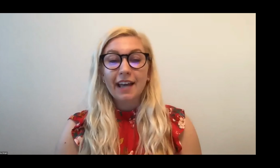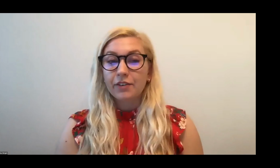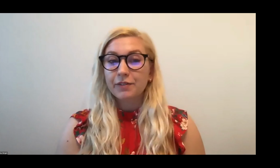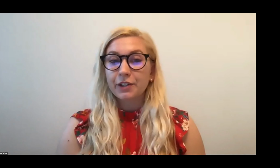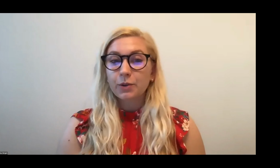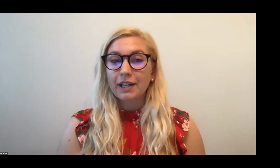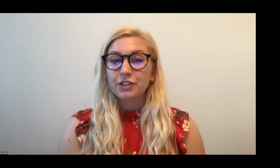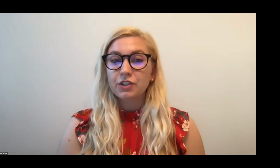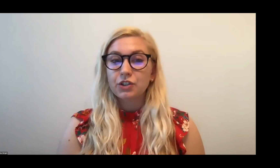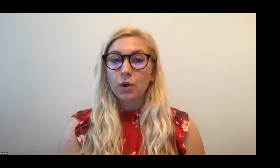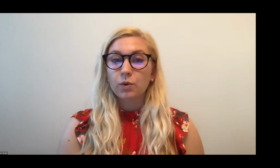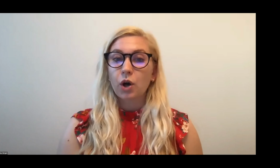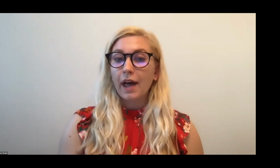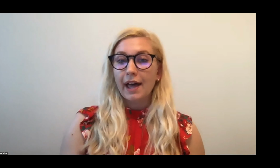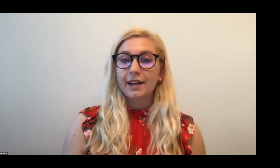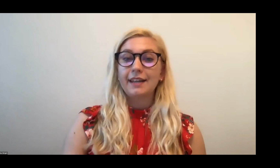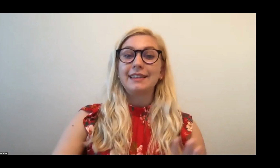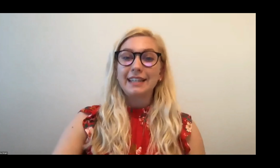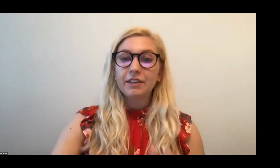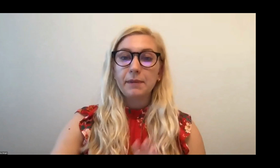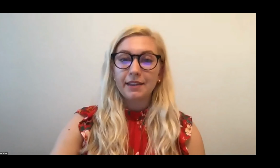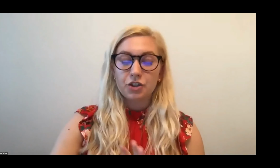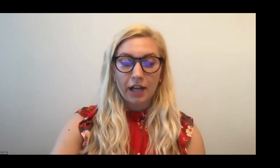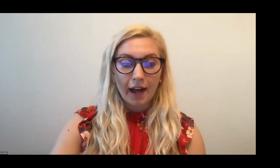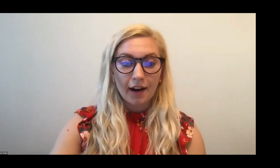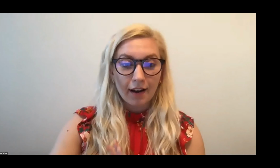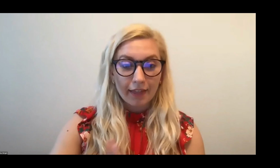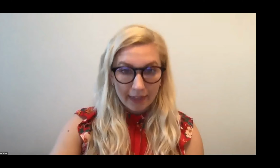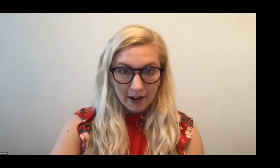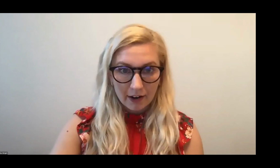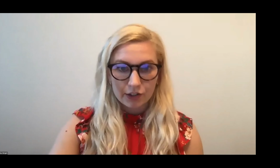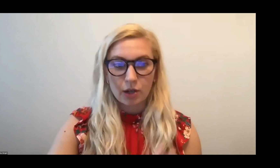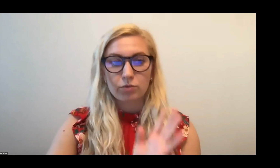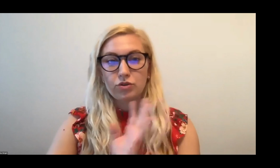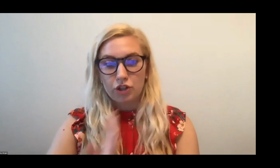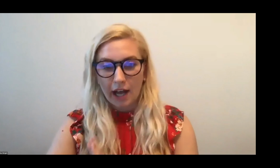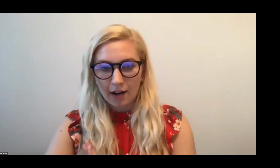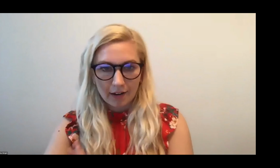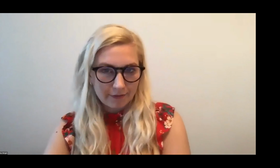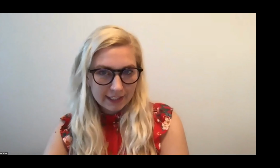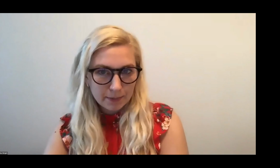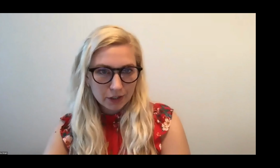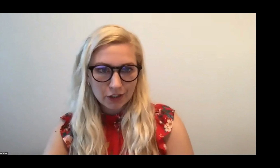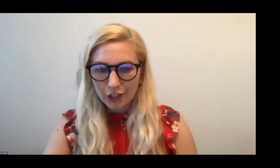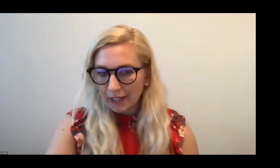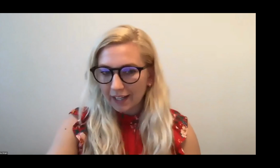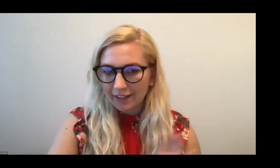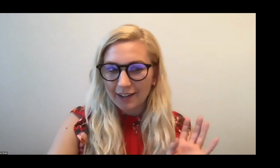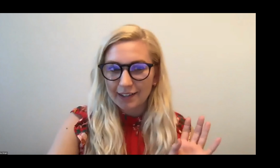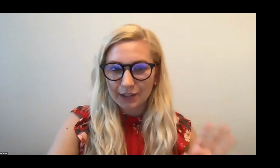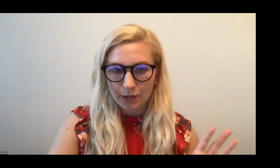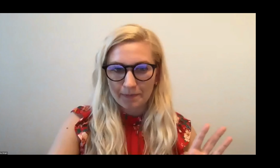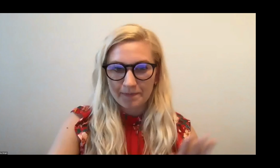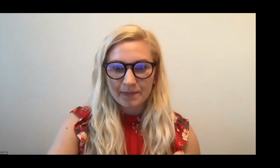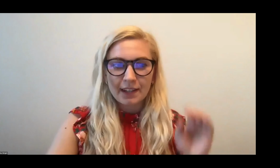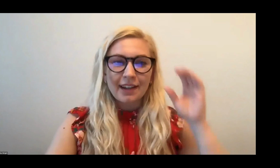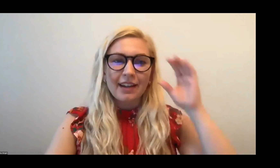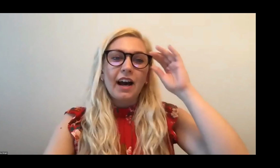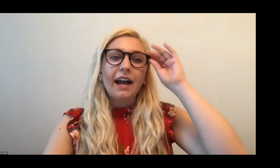someone scouting for your questions, so go ahead and leave them in the chat there. So chat on Facebook, Q&A on